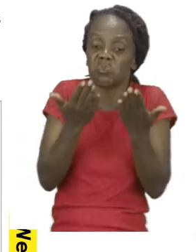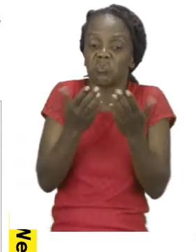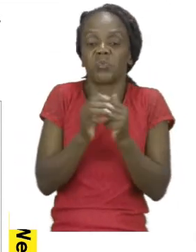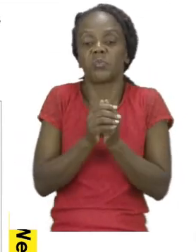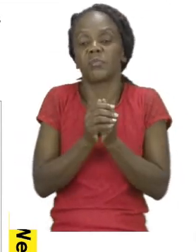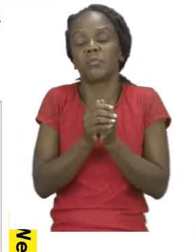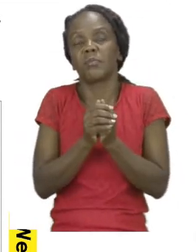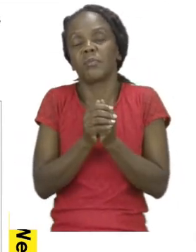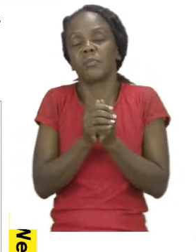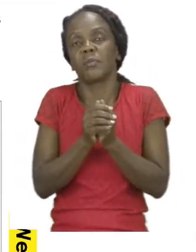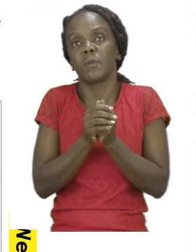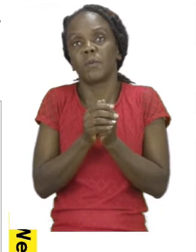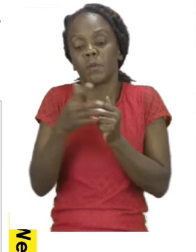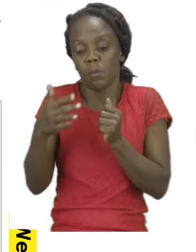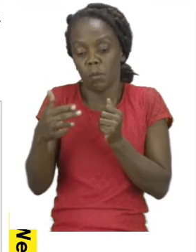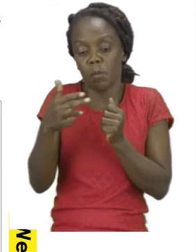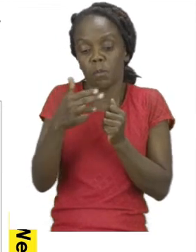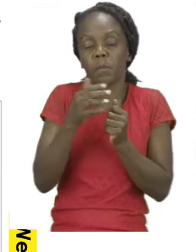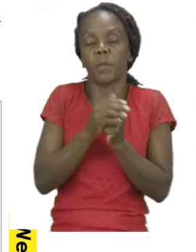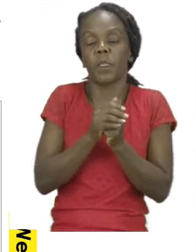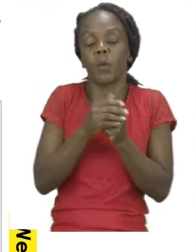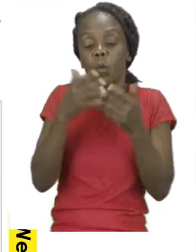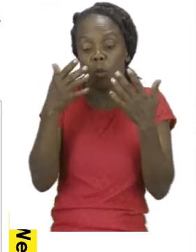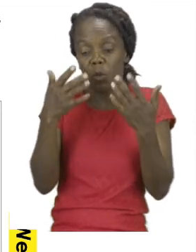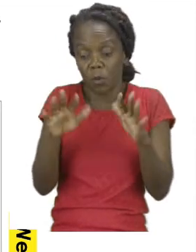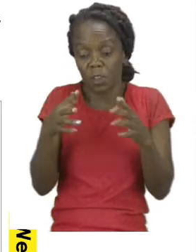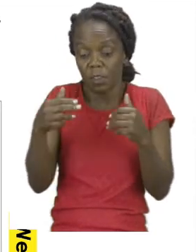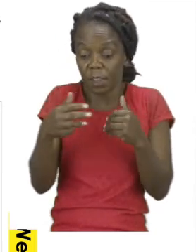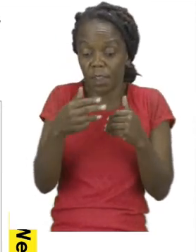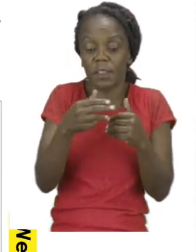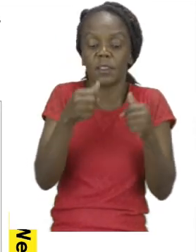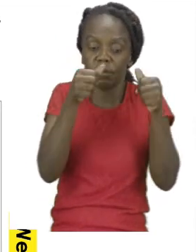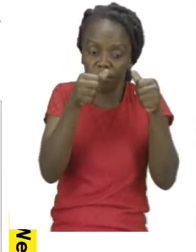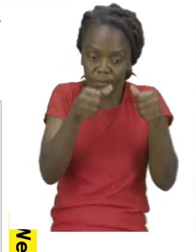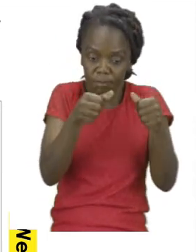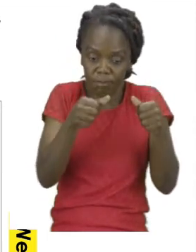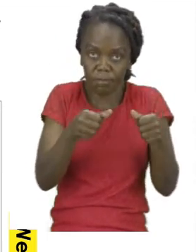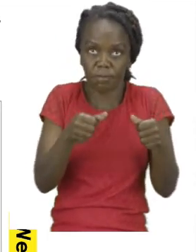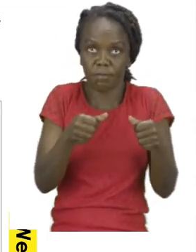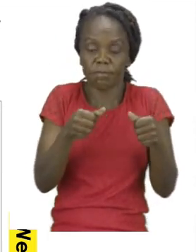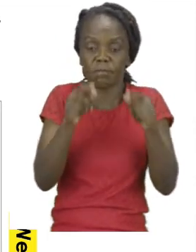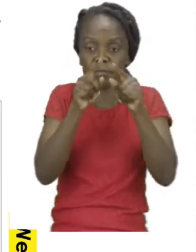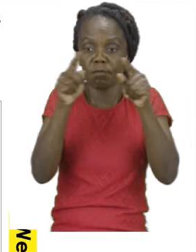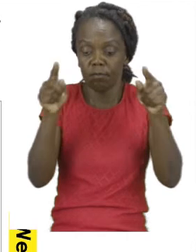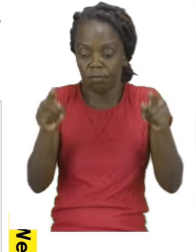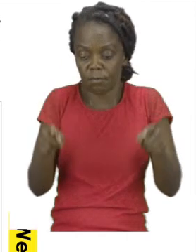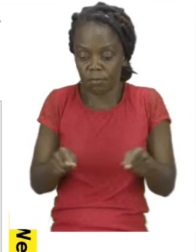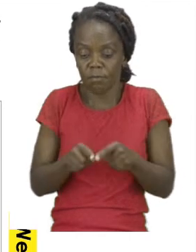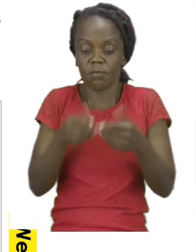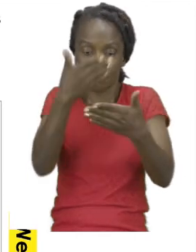you're done cutting, you can paste them in the box below. Now I'm going to show